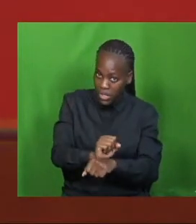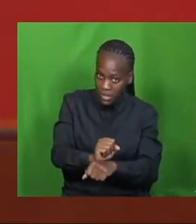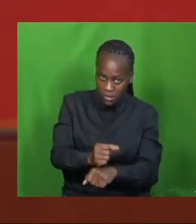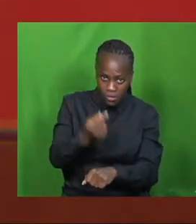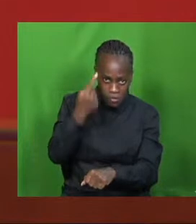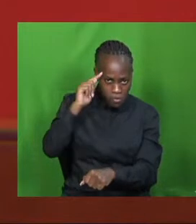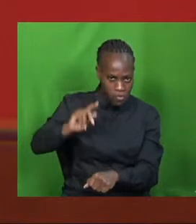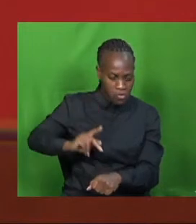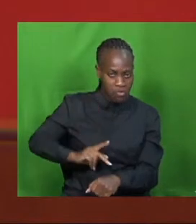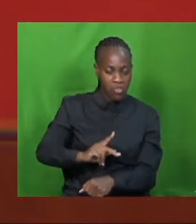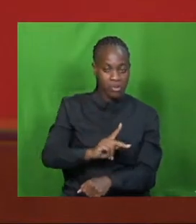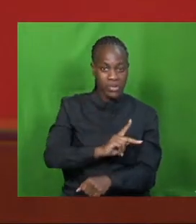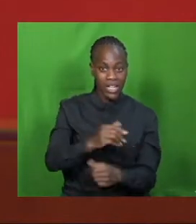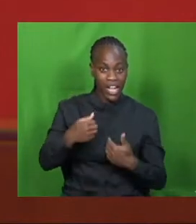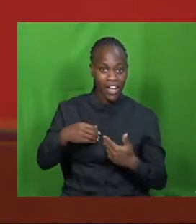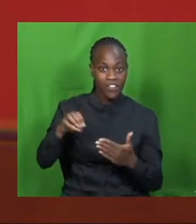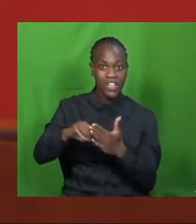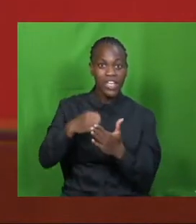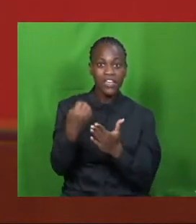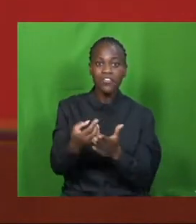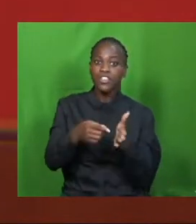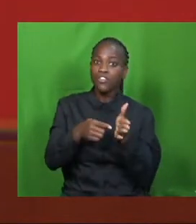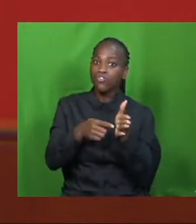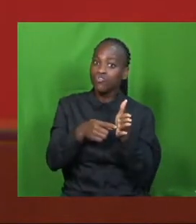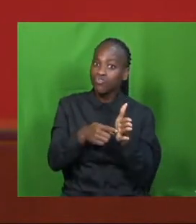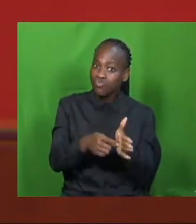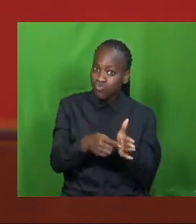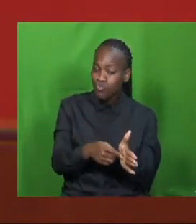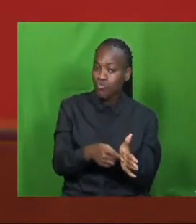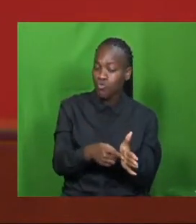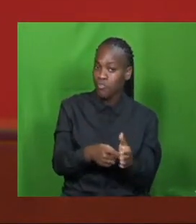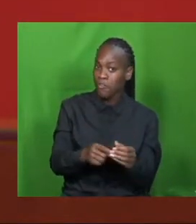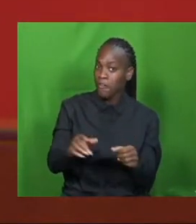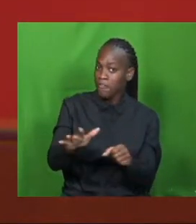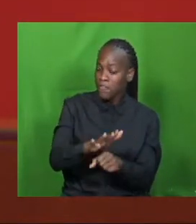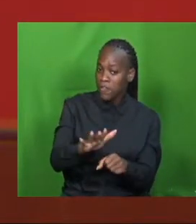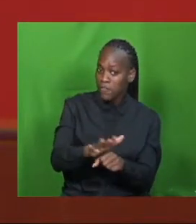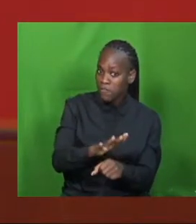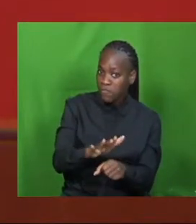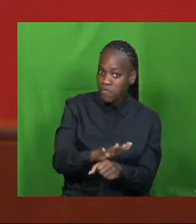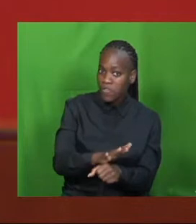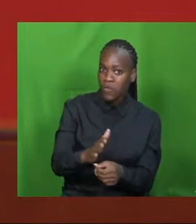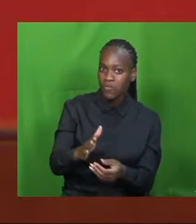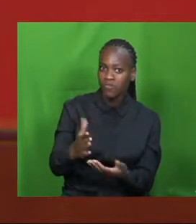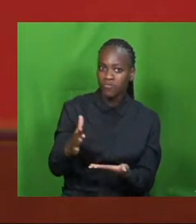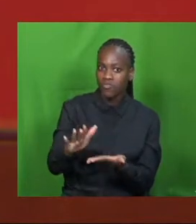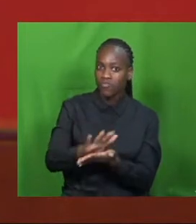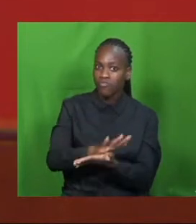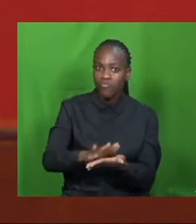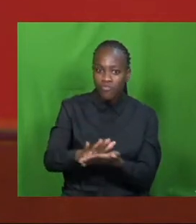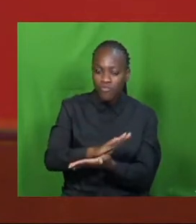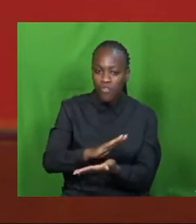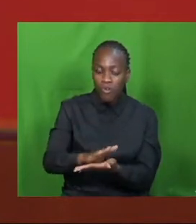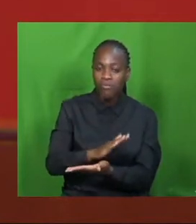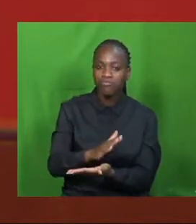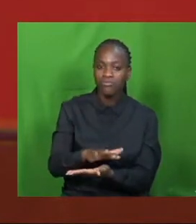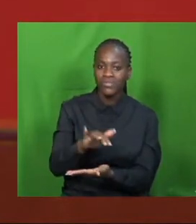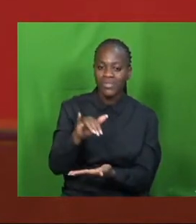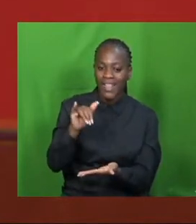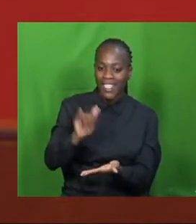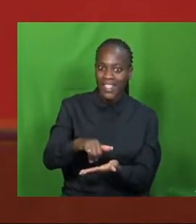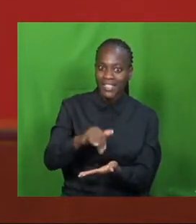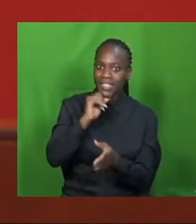that attendance to the table office. Even if it will be absent with permission, that could be